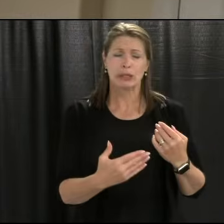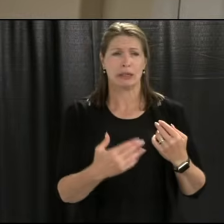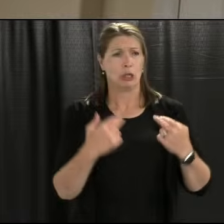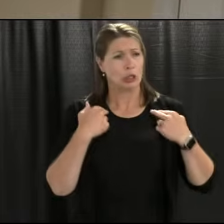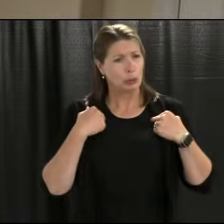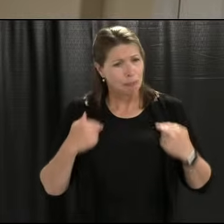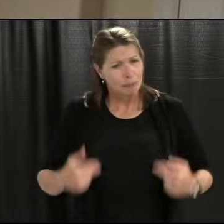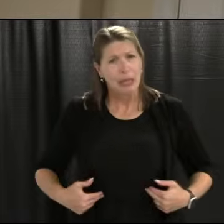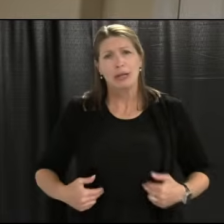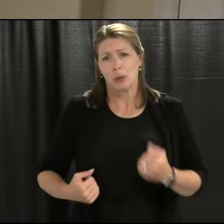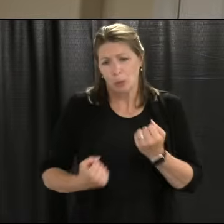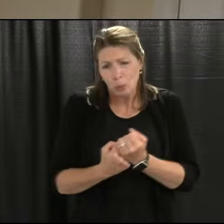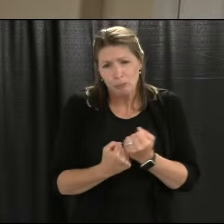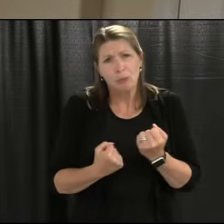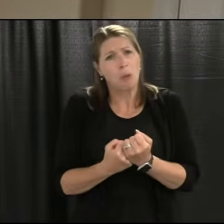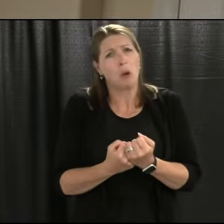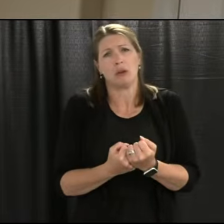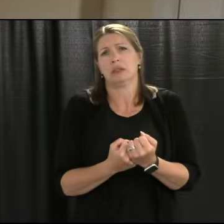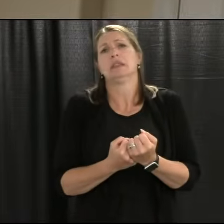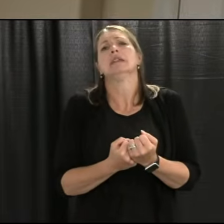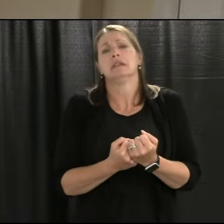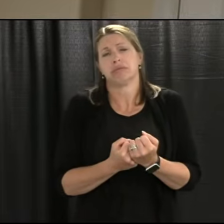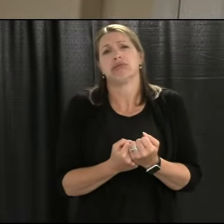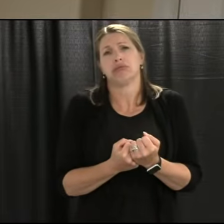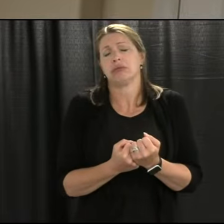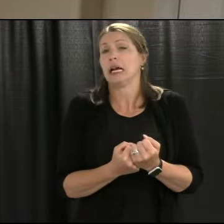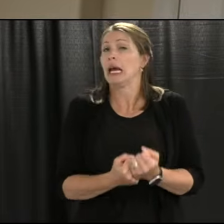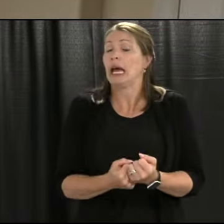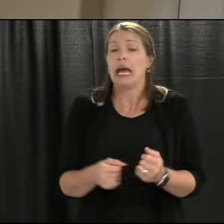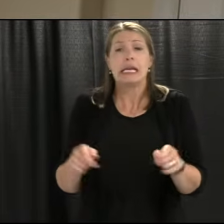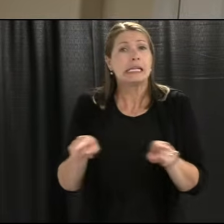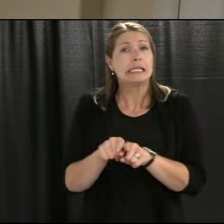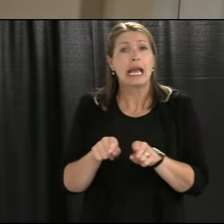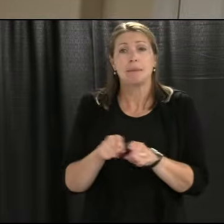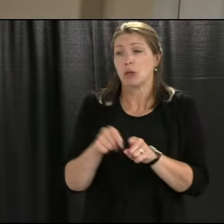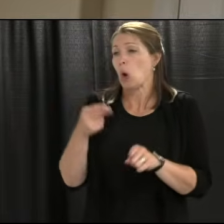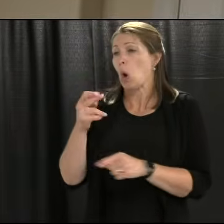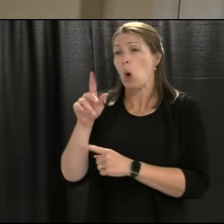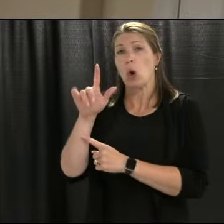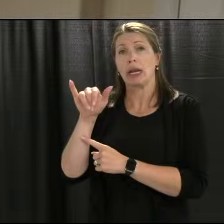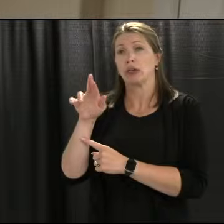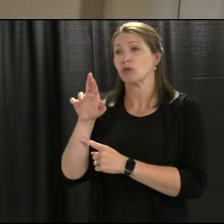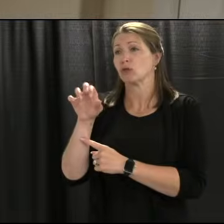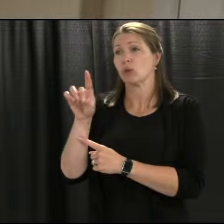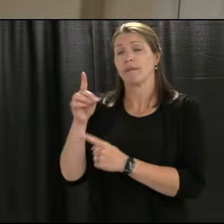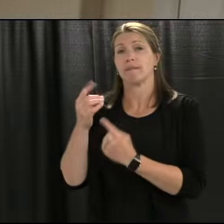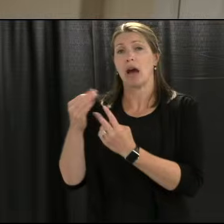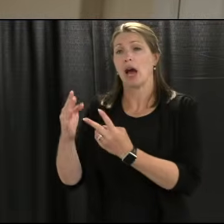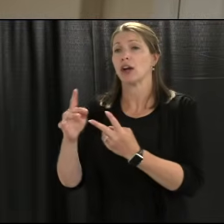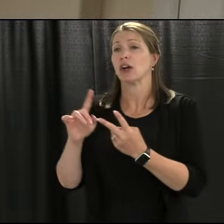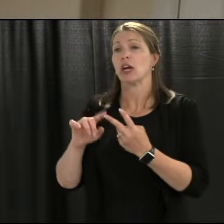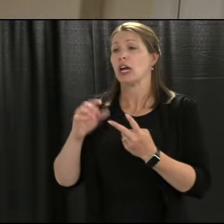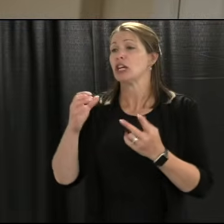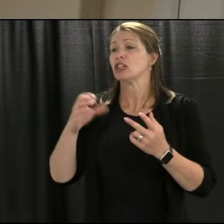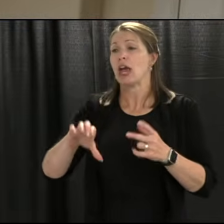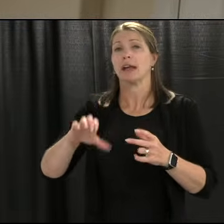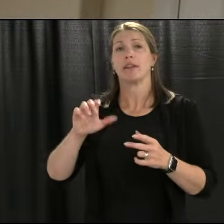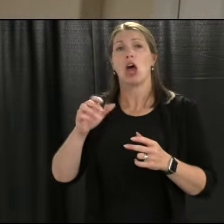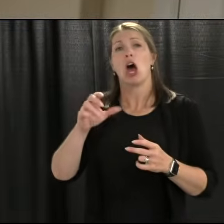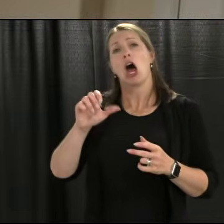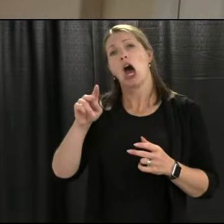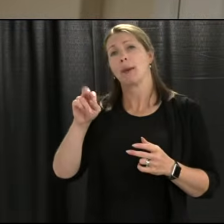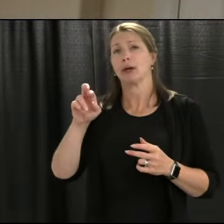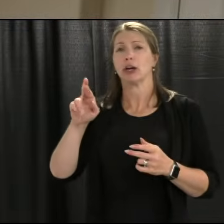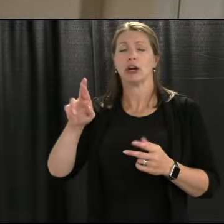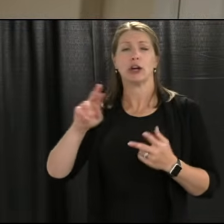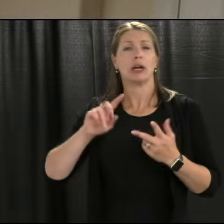long. Just as we did with the Holyrood fire, as well as Chance Harbour and Musgrave Harbour, the